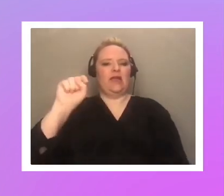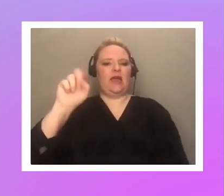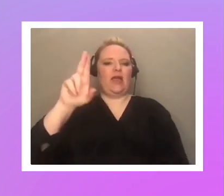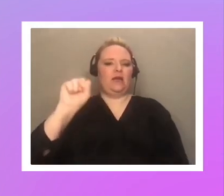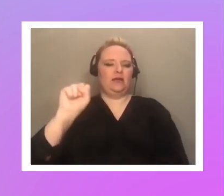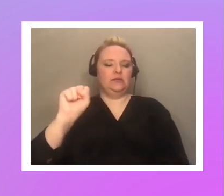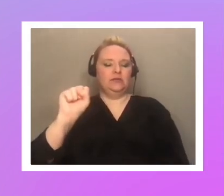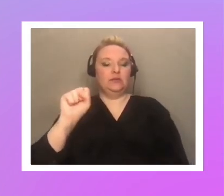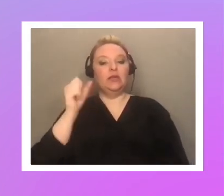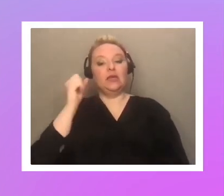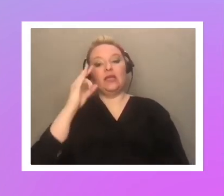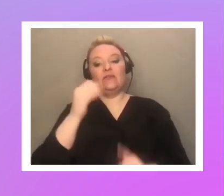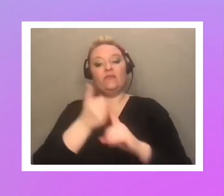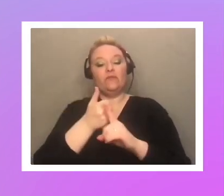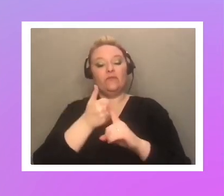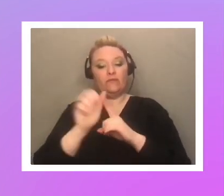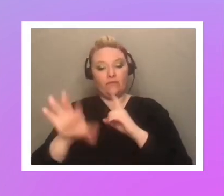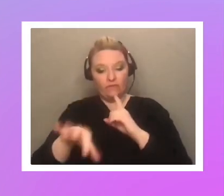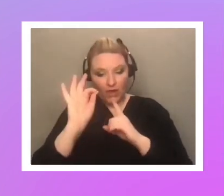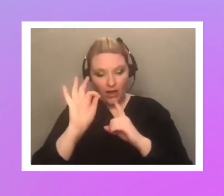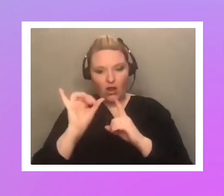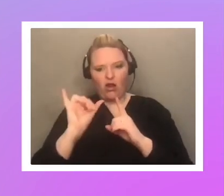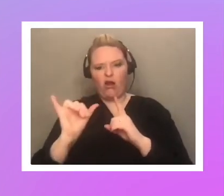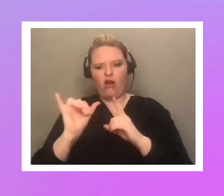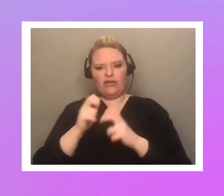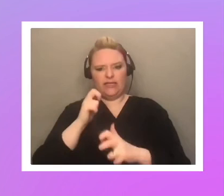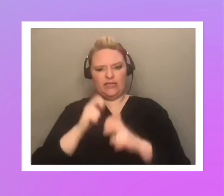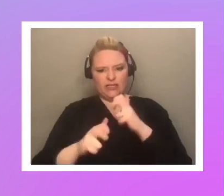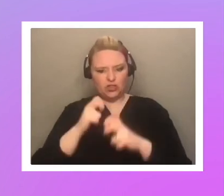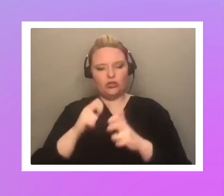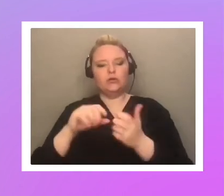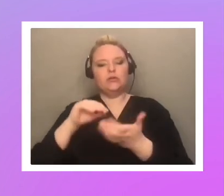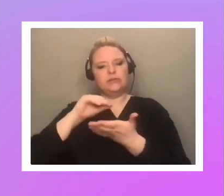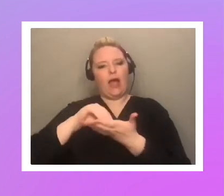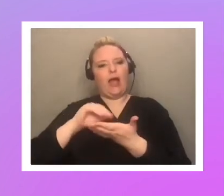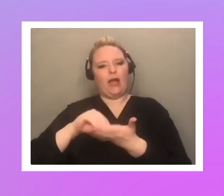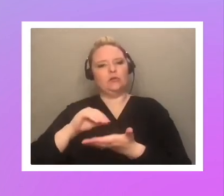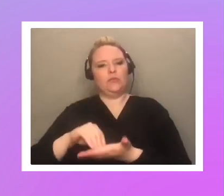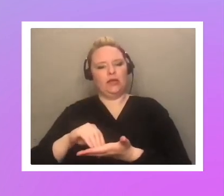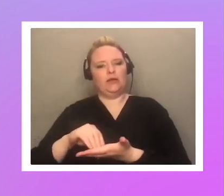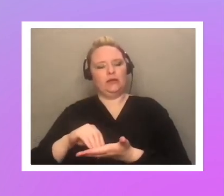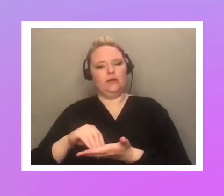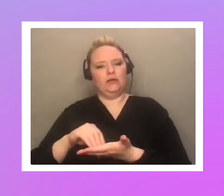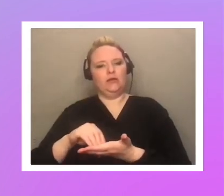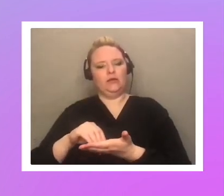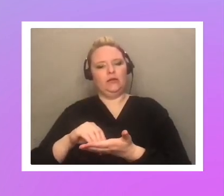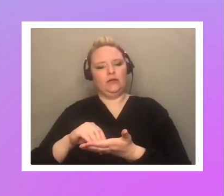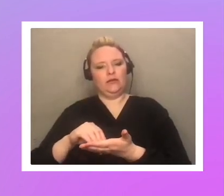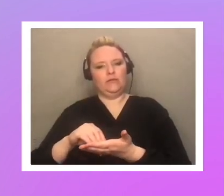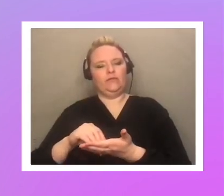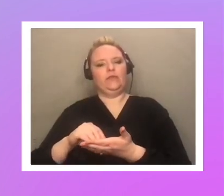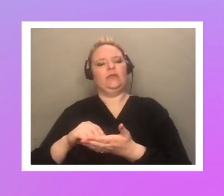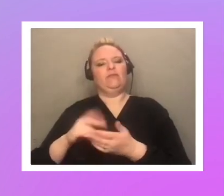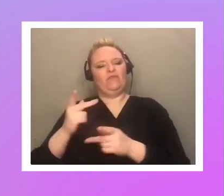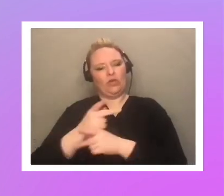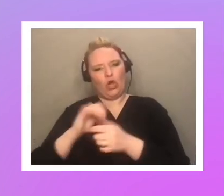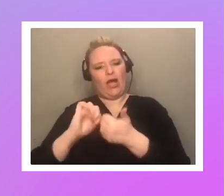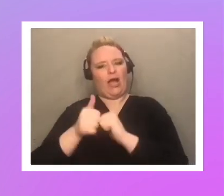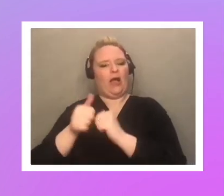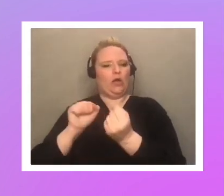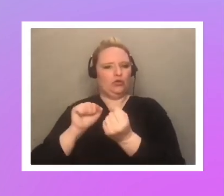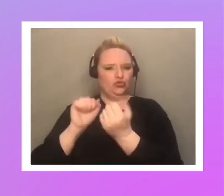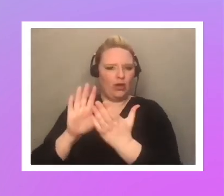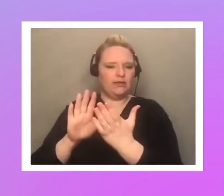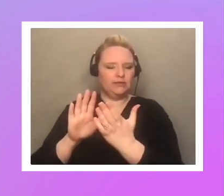you uncovered accessibility issues, document them and make a roadmap to address those